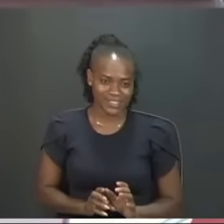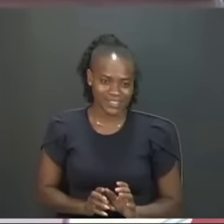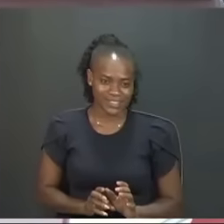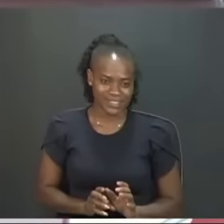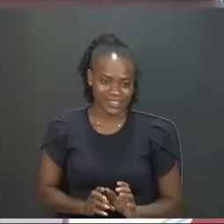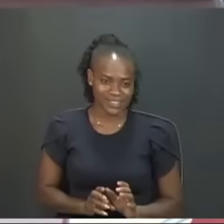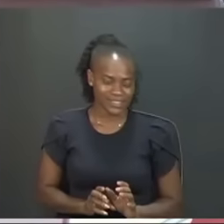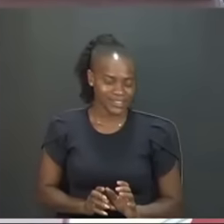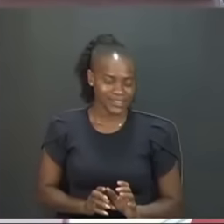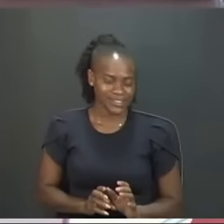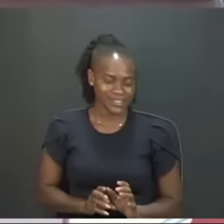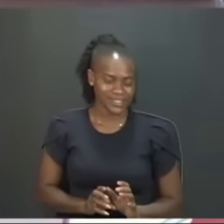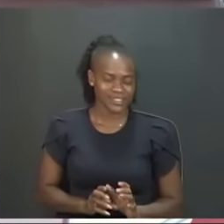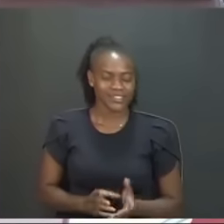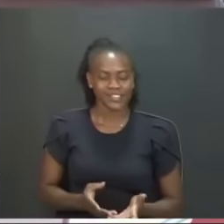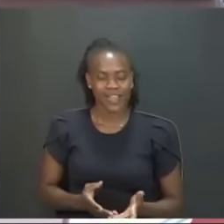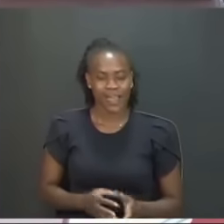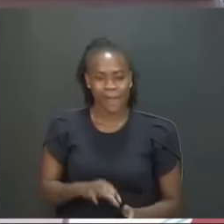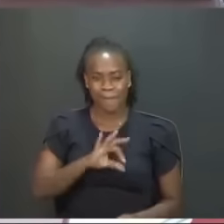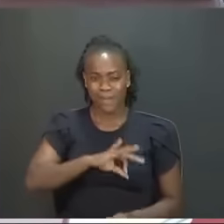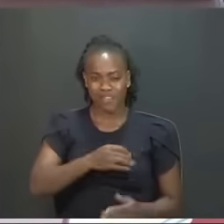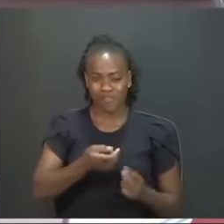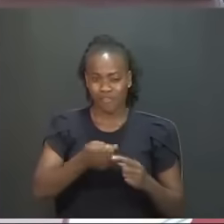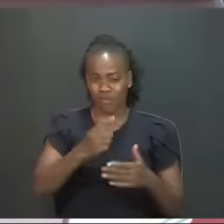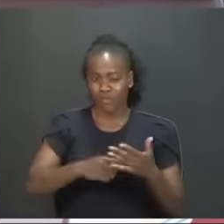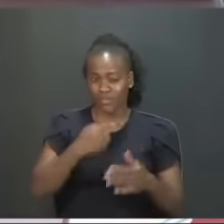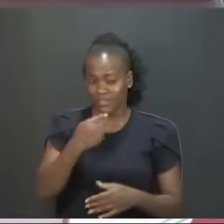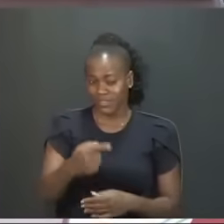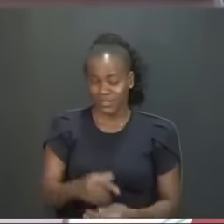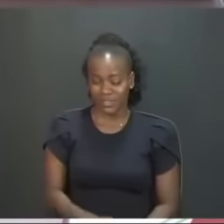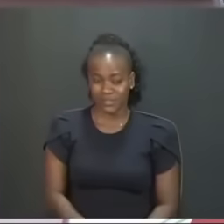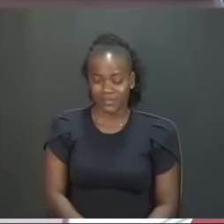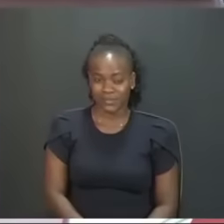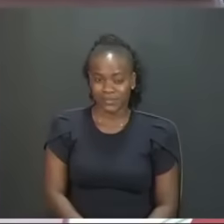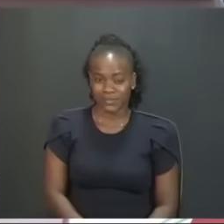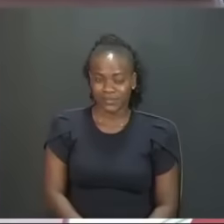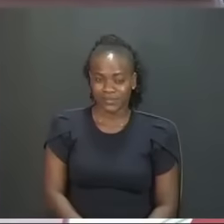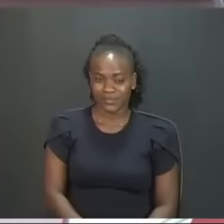with what he just said. Mr. Speaker,